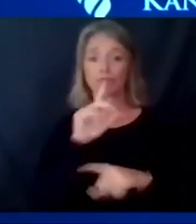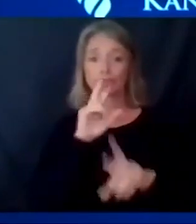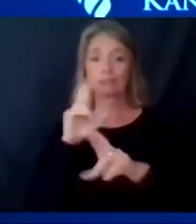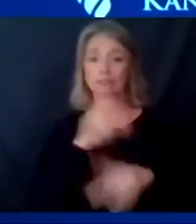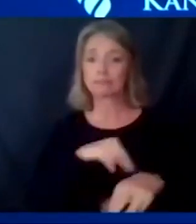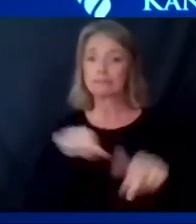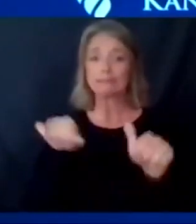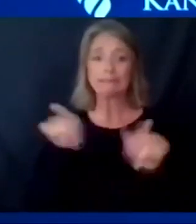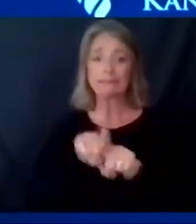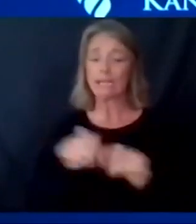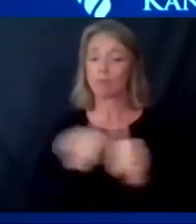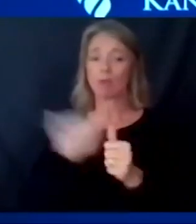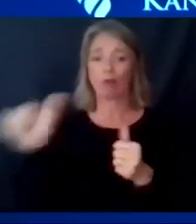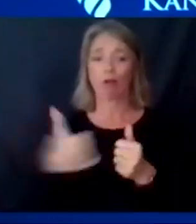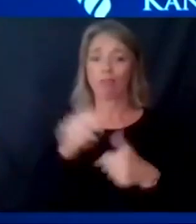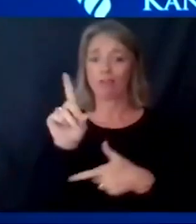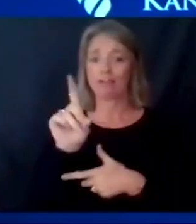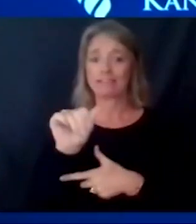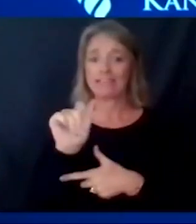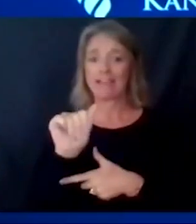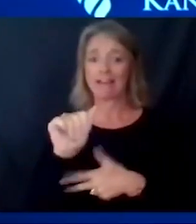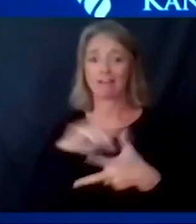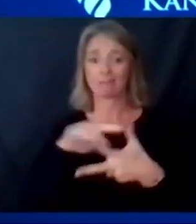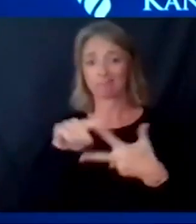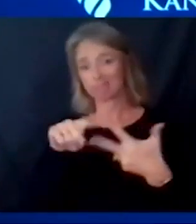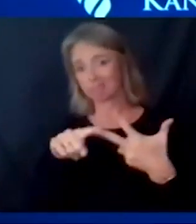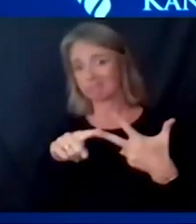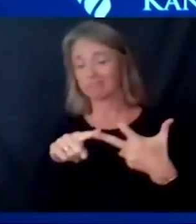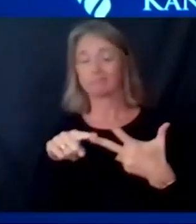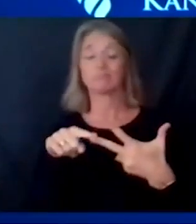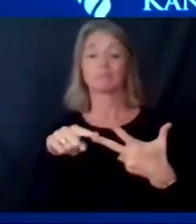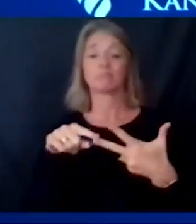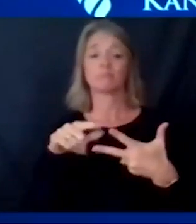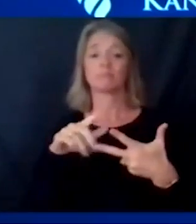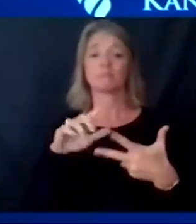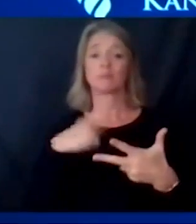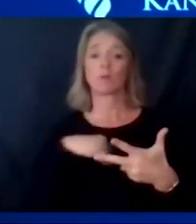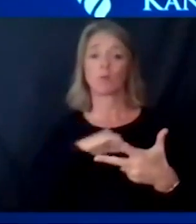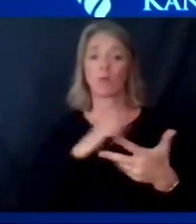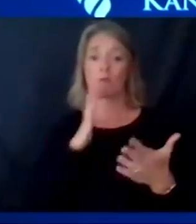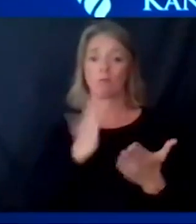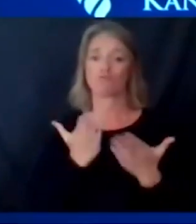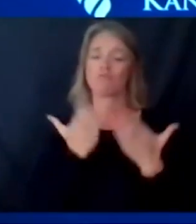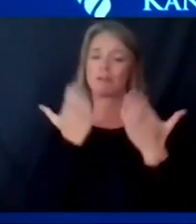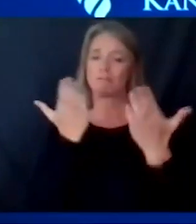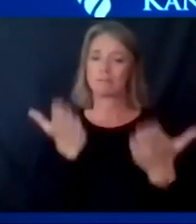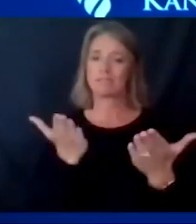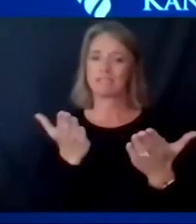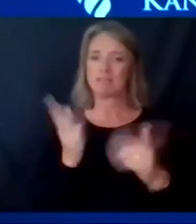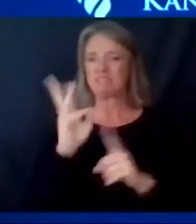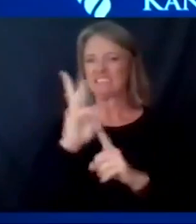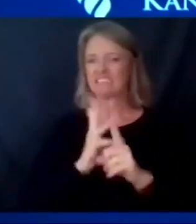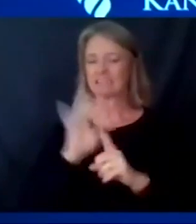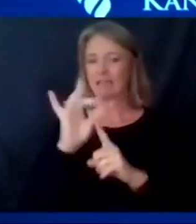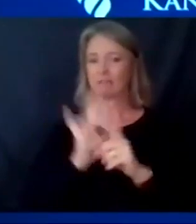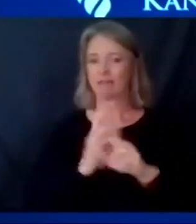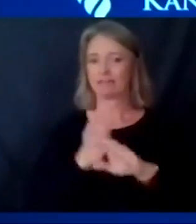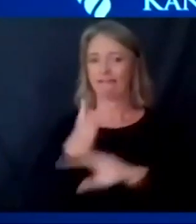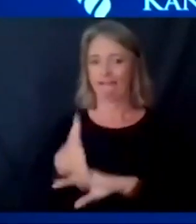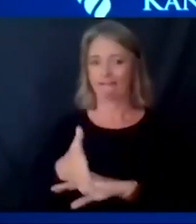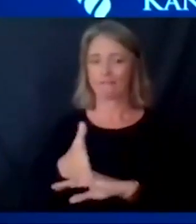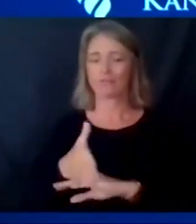I think J&J will have the same booster recommendations at probably around 6 or 8 months, just like Moderna and Pfizer are going to